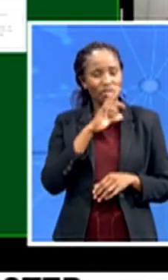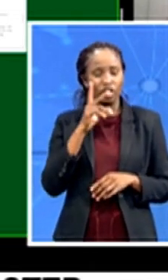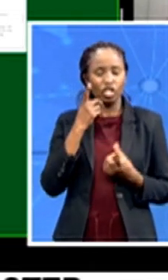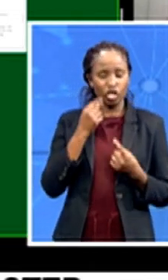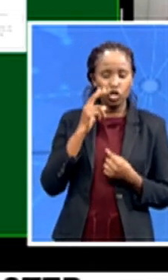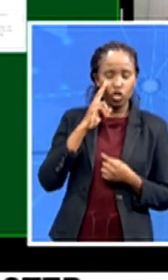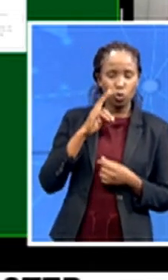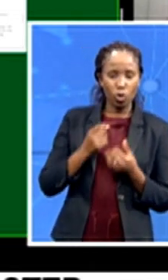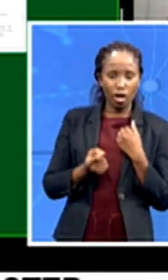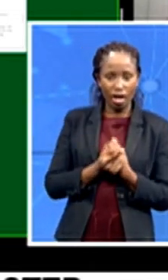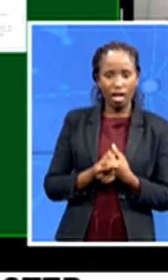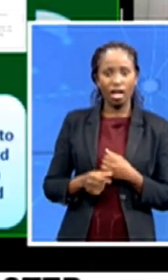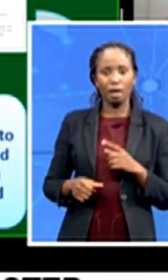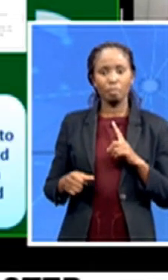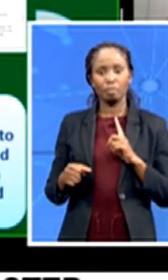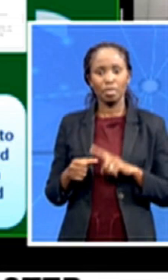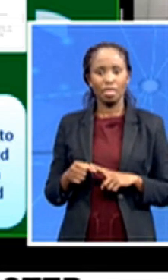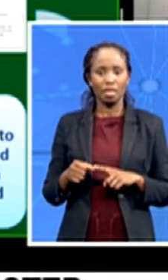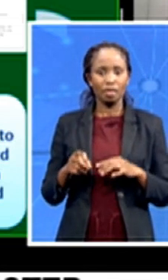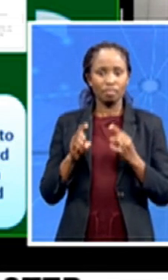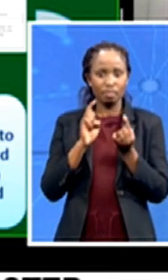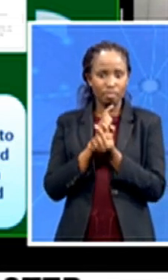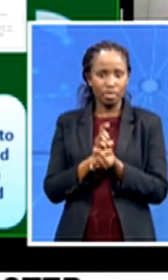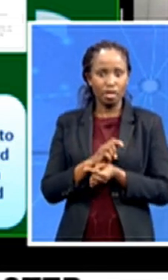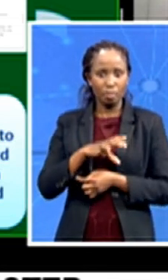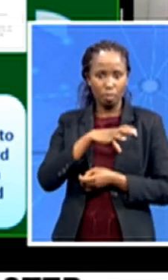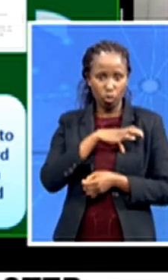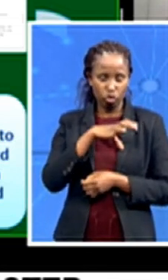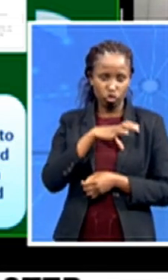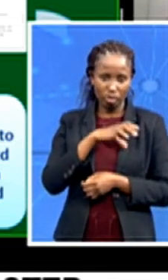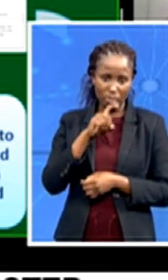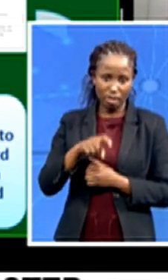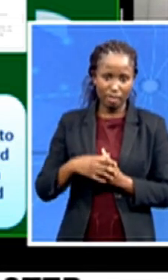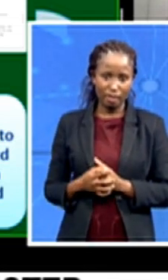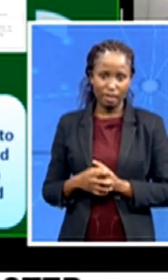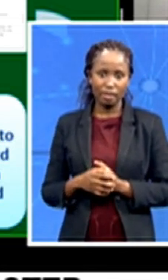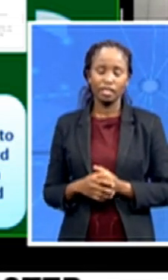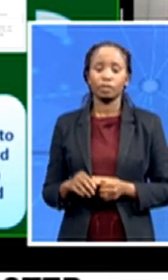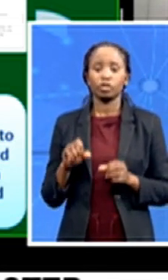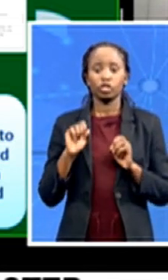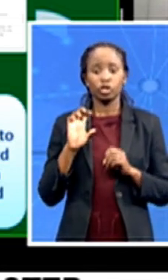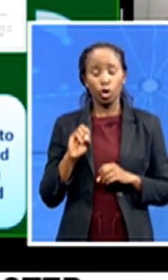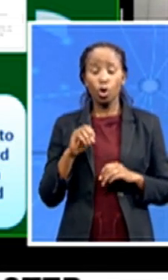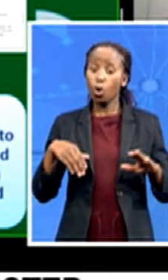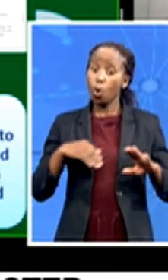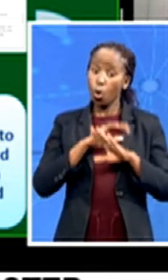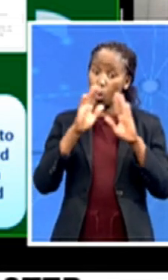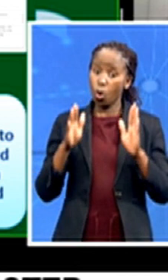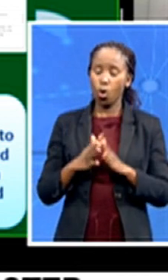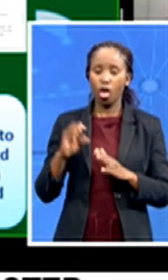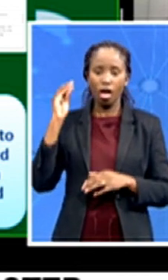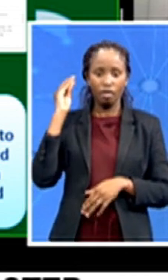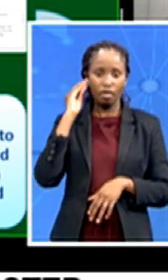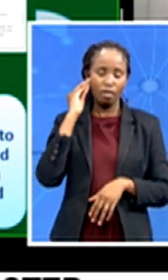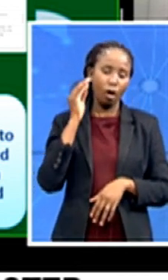with the family if necessary. So when all information is available, when the whole case investigation has been concluded,